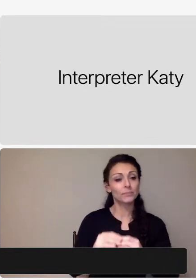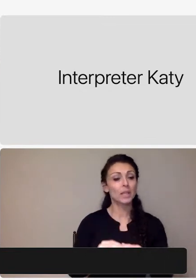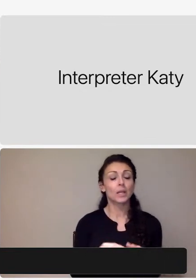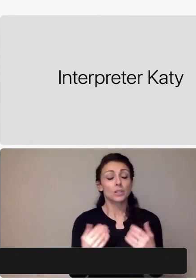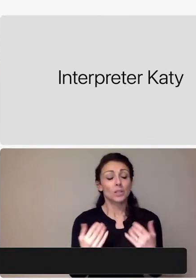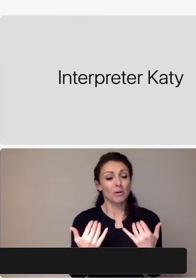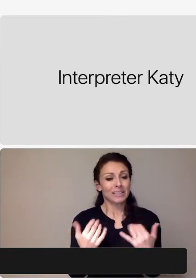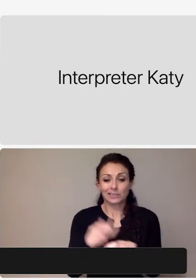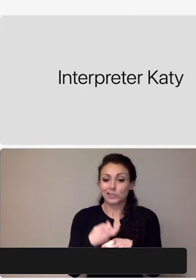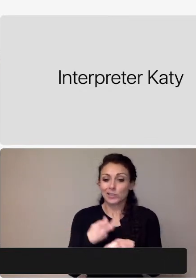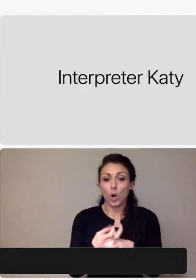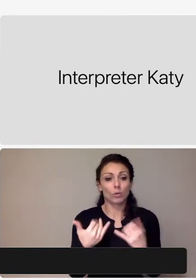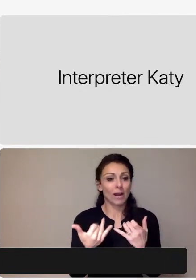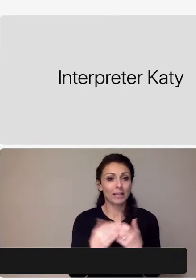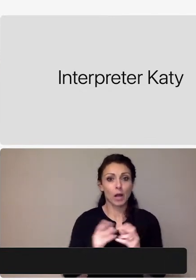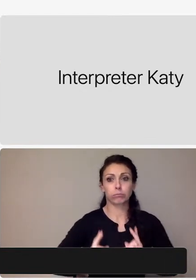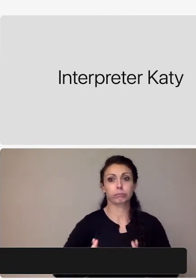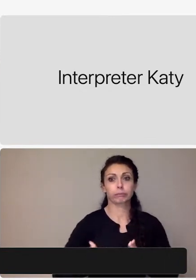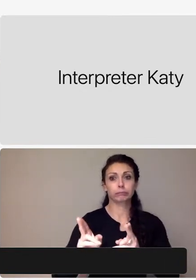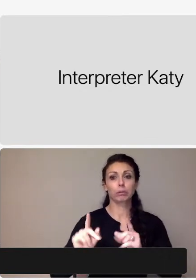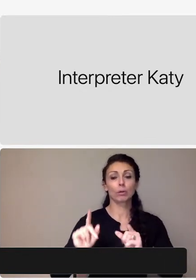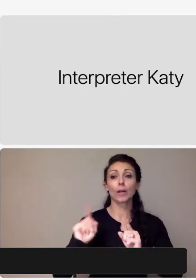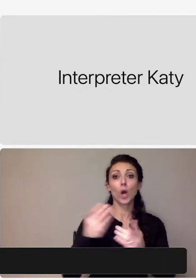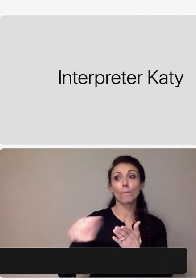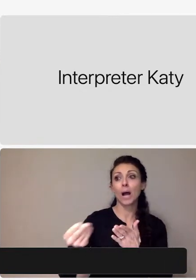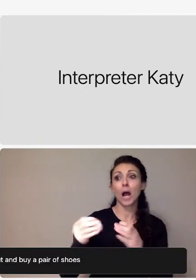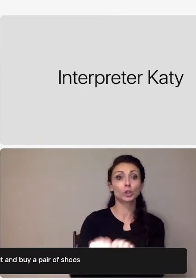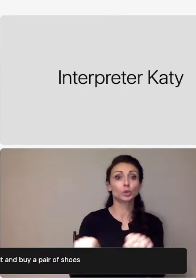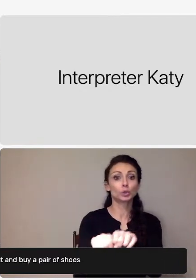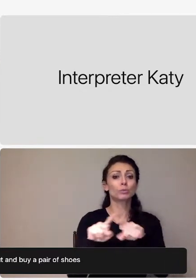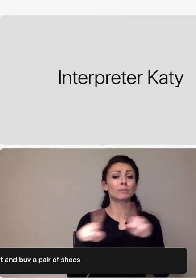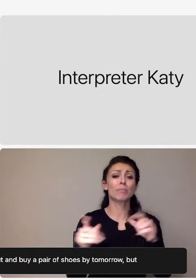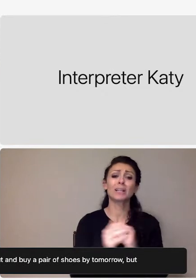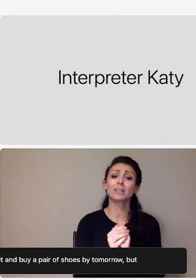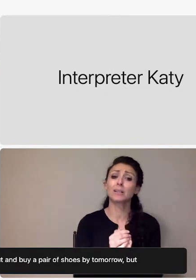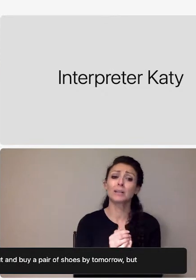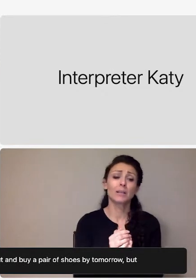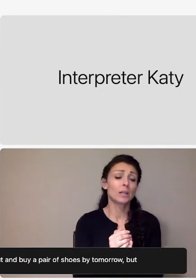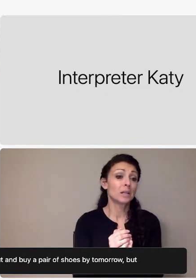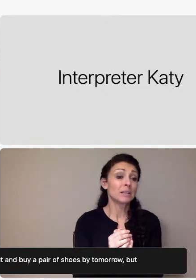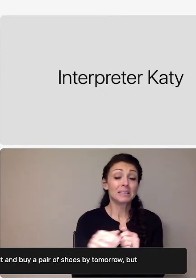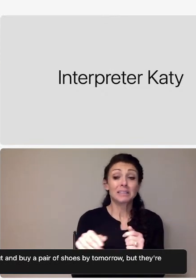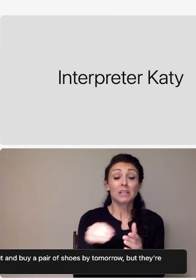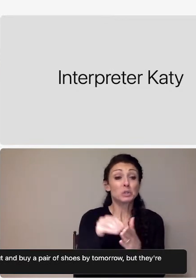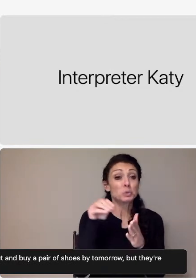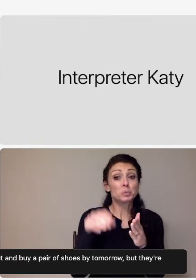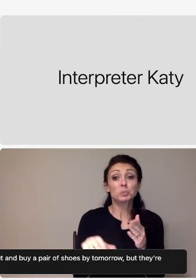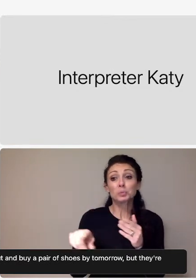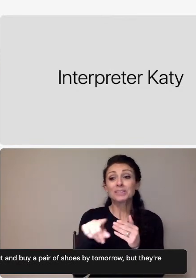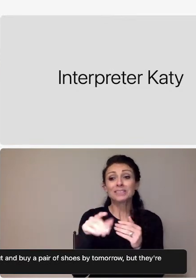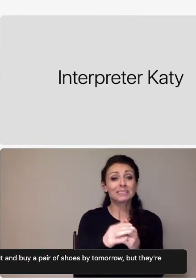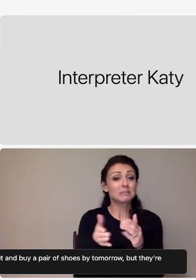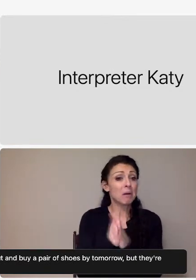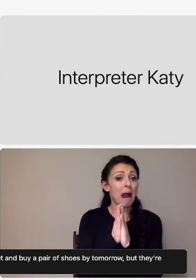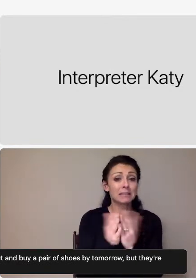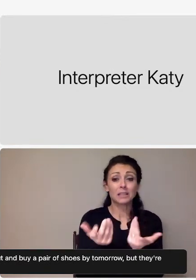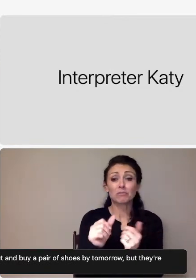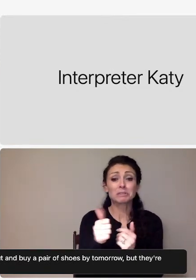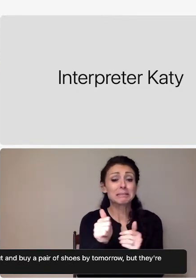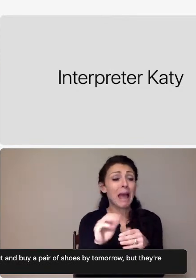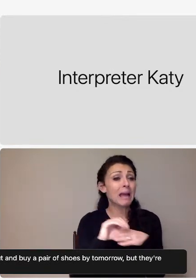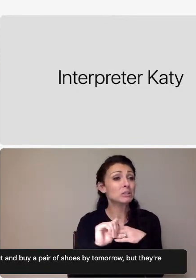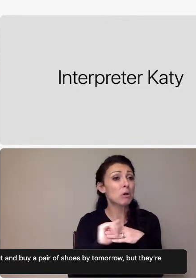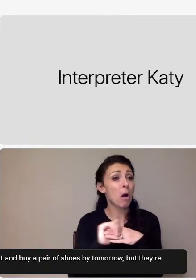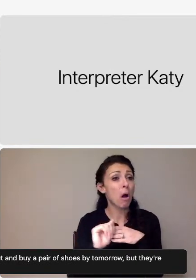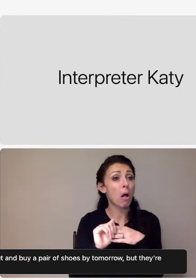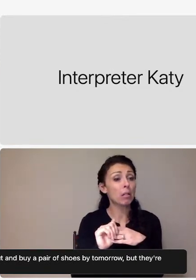to right now obviously go out and buy a pair of shoes by tomorrow but they're asking for gift cards for these kids um 10 gift cards to